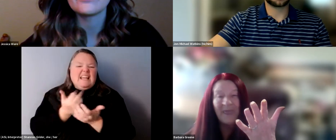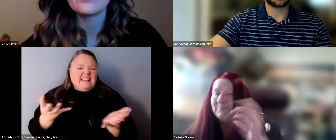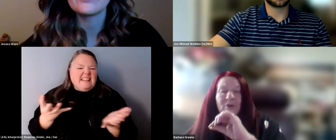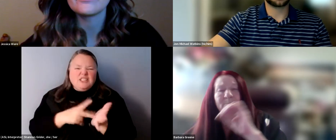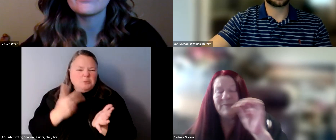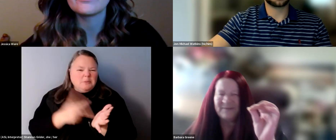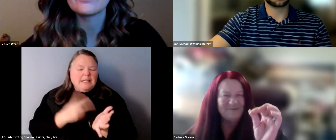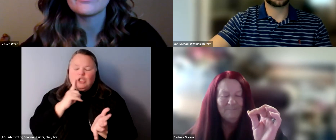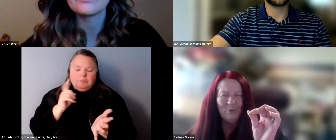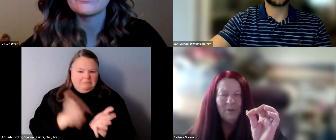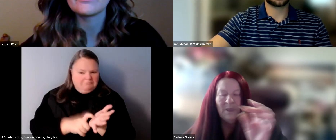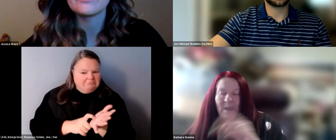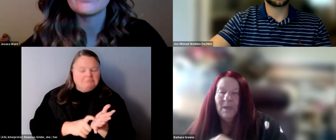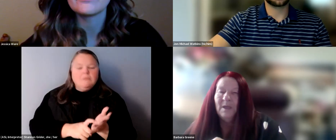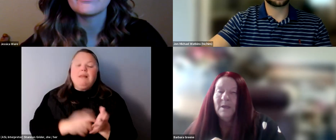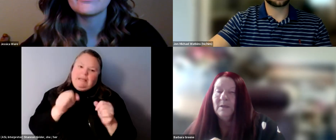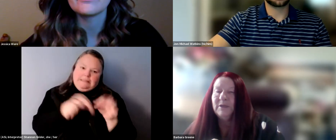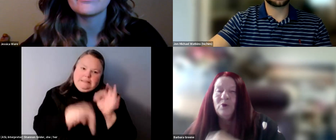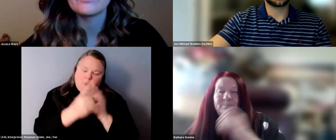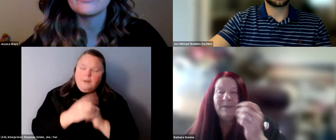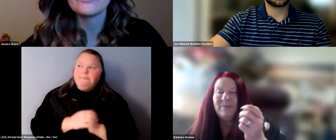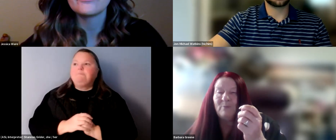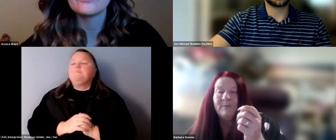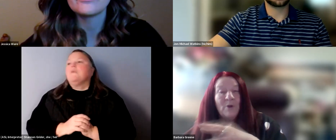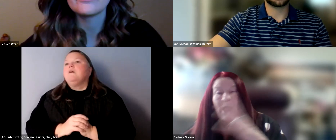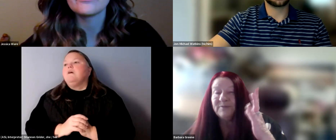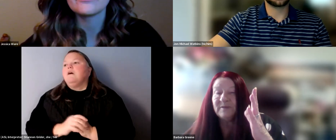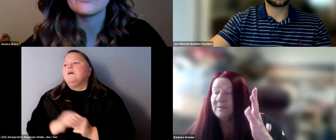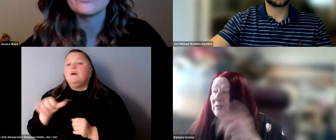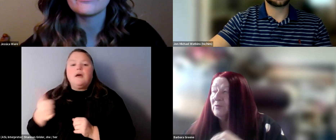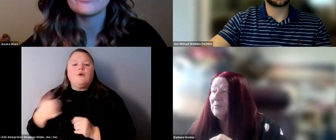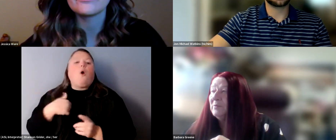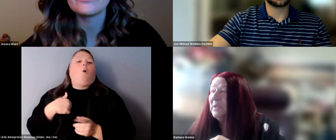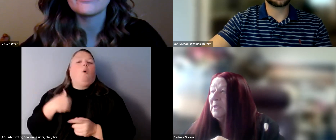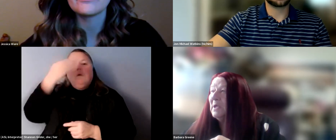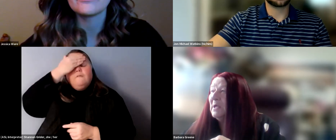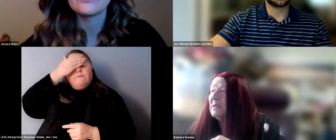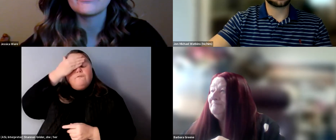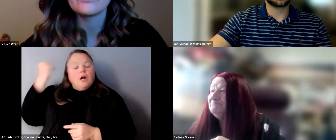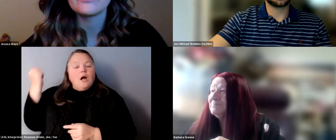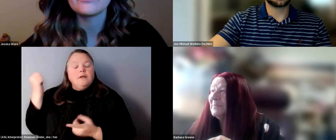could be that, it could be that simple. It could be that we forgot to